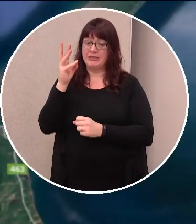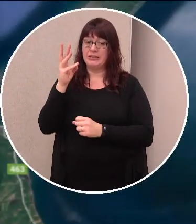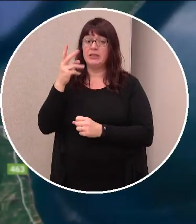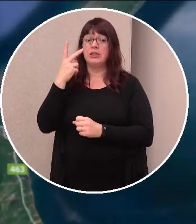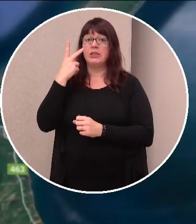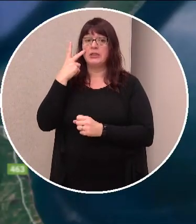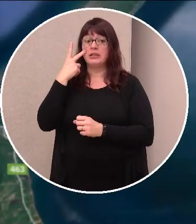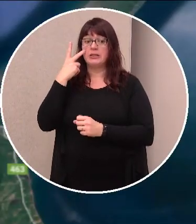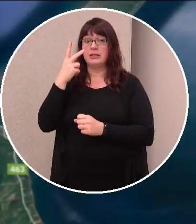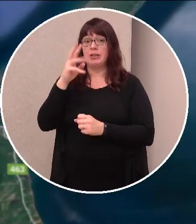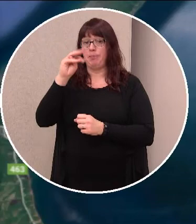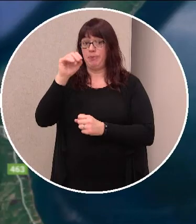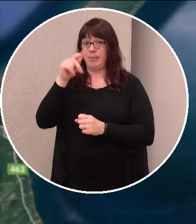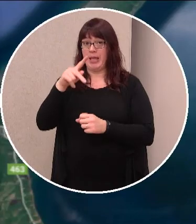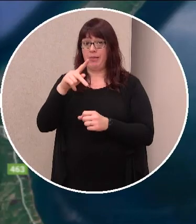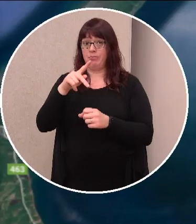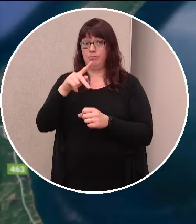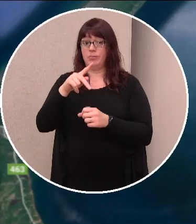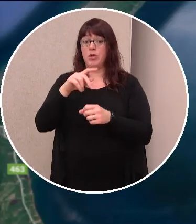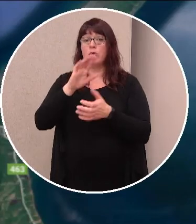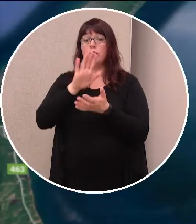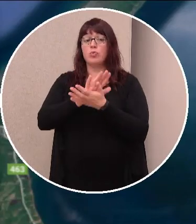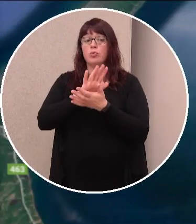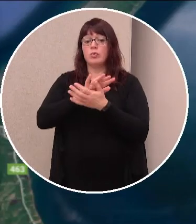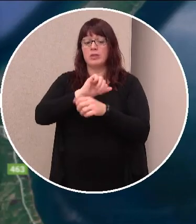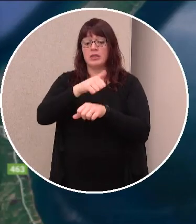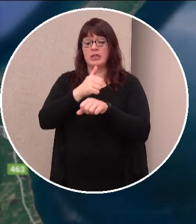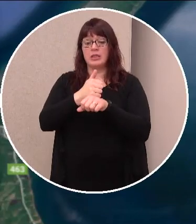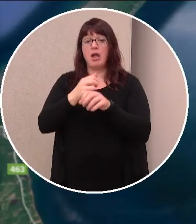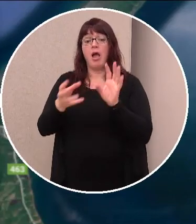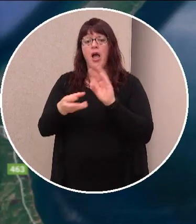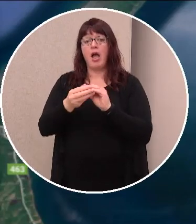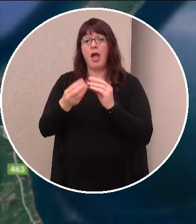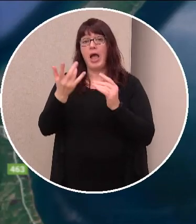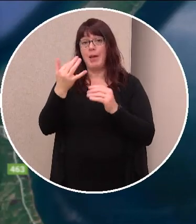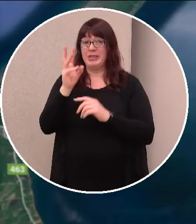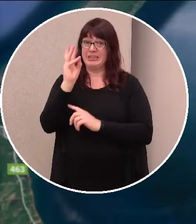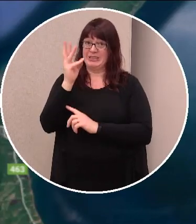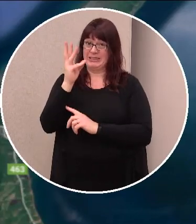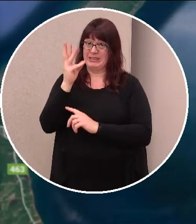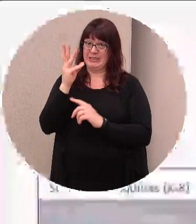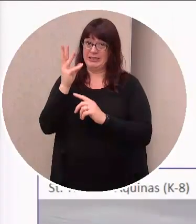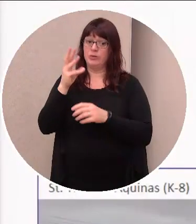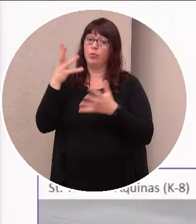the map showing the location of the schools involved. There are 6 schools in this system.